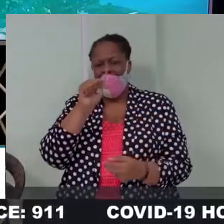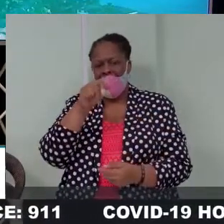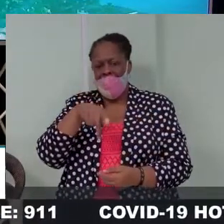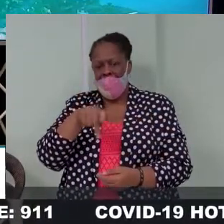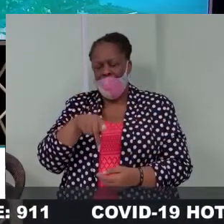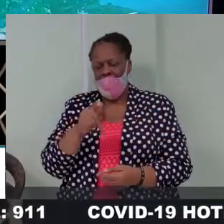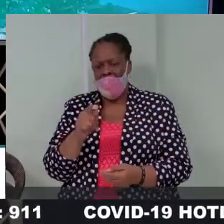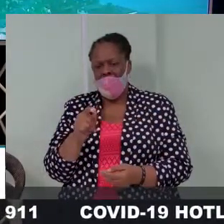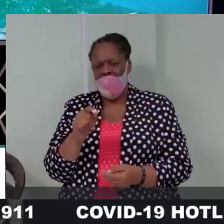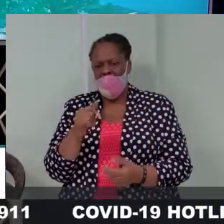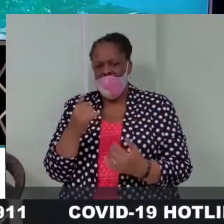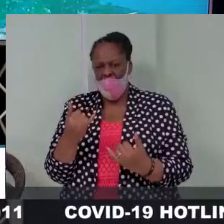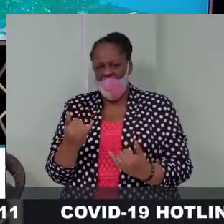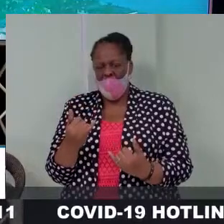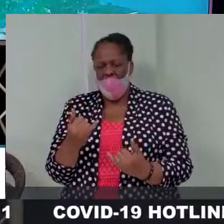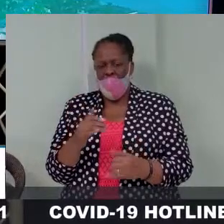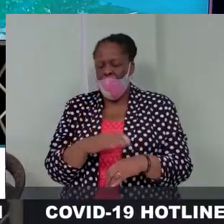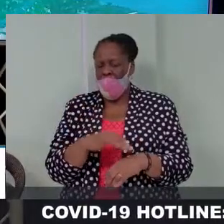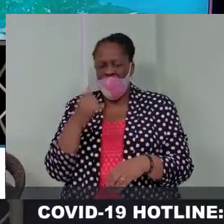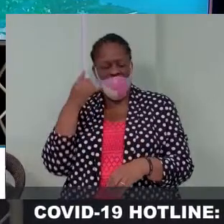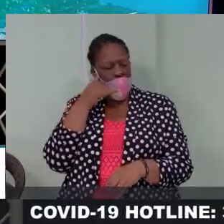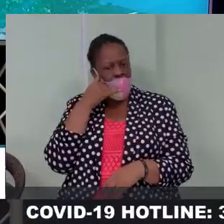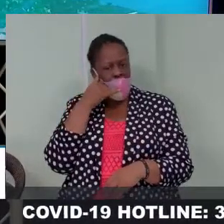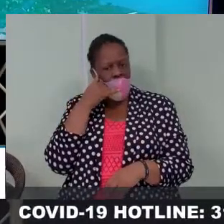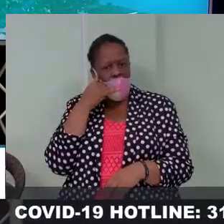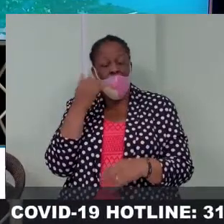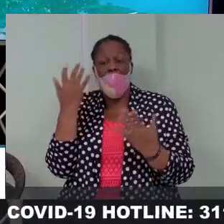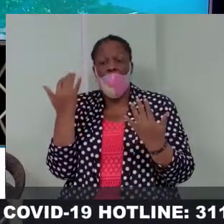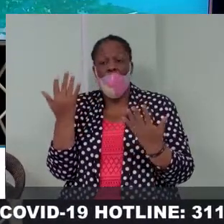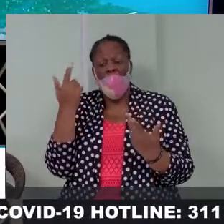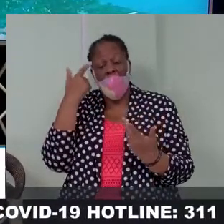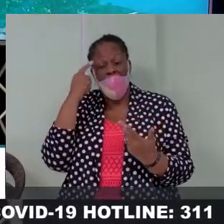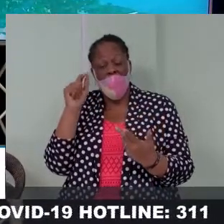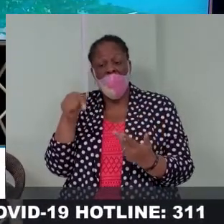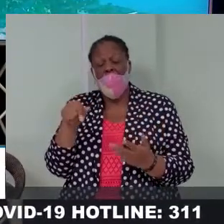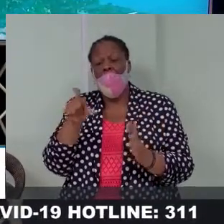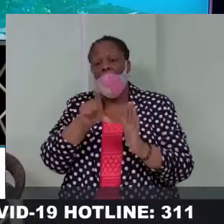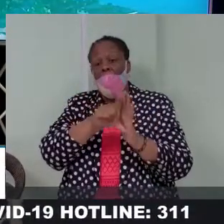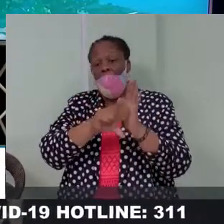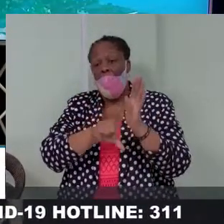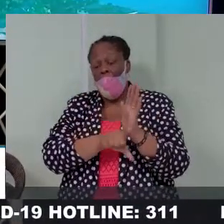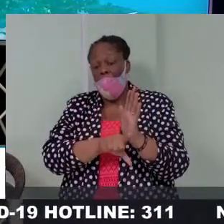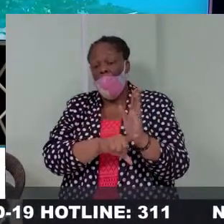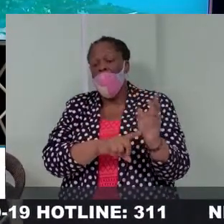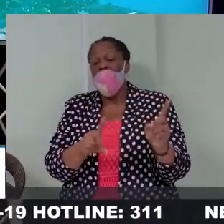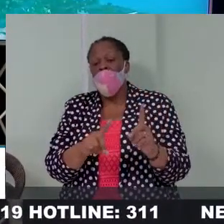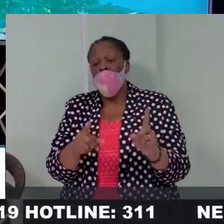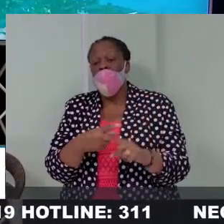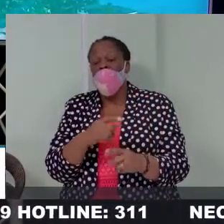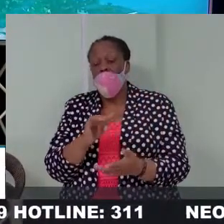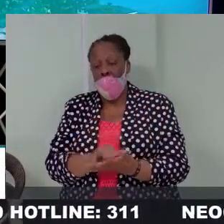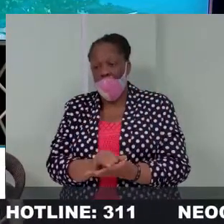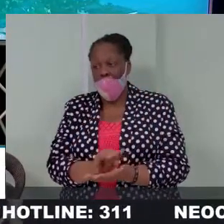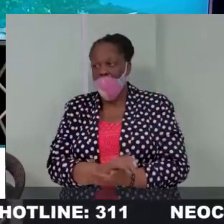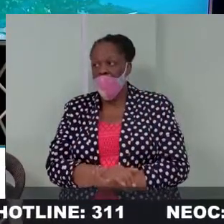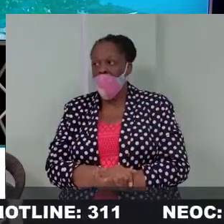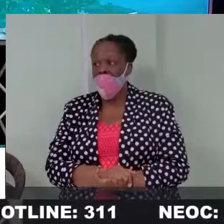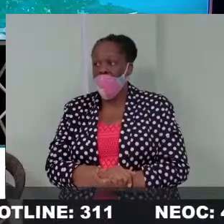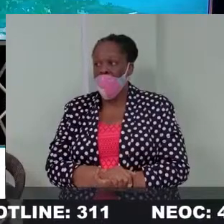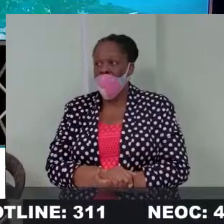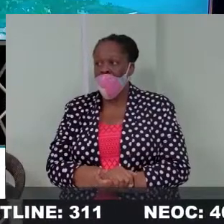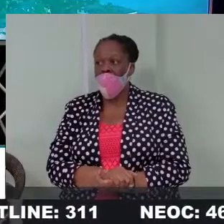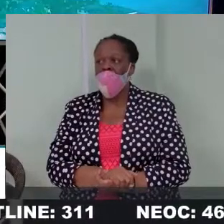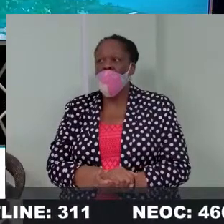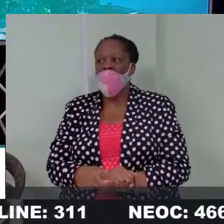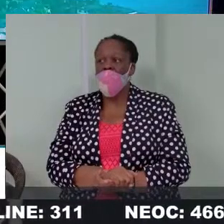legal framework. Once this becomes ready, the app will be launched, and then we'll be able to